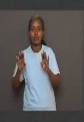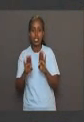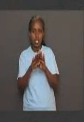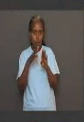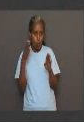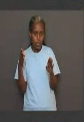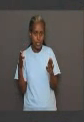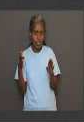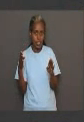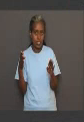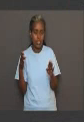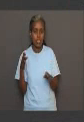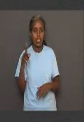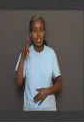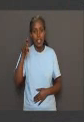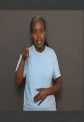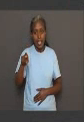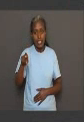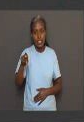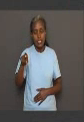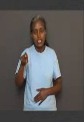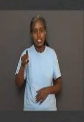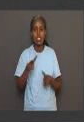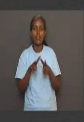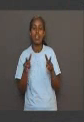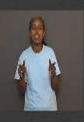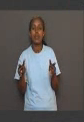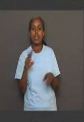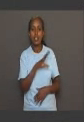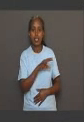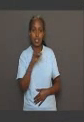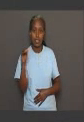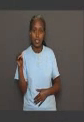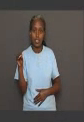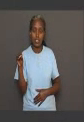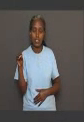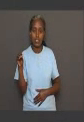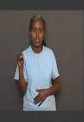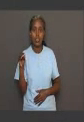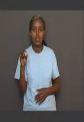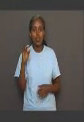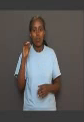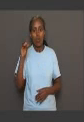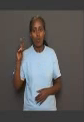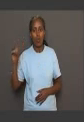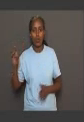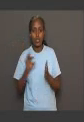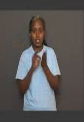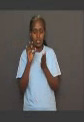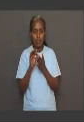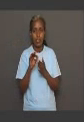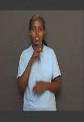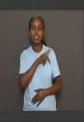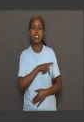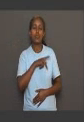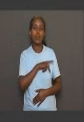open. X is the variable and is an odd number is the